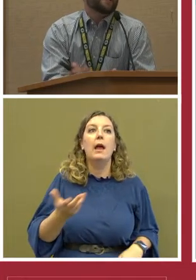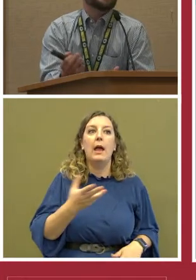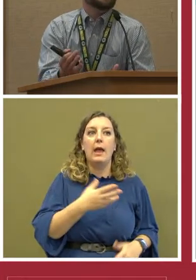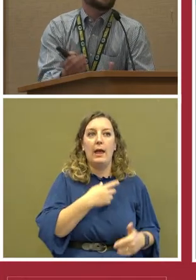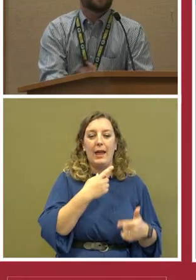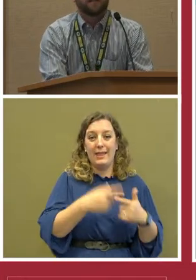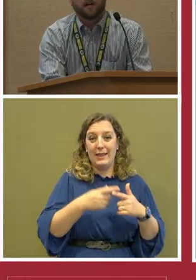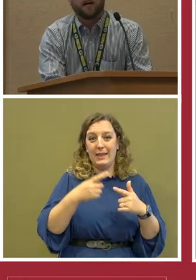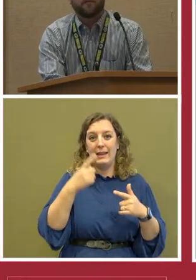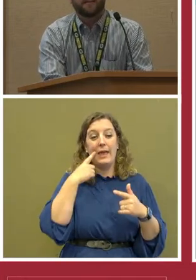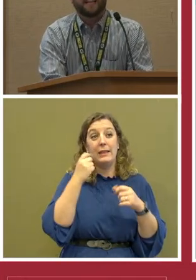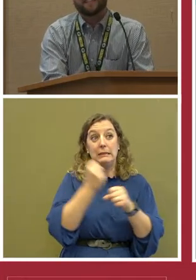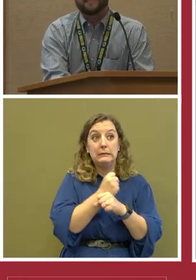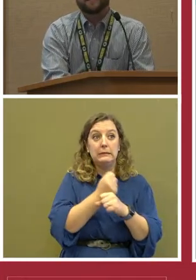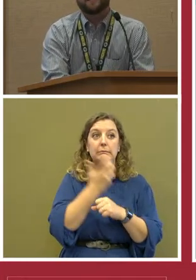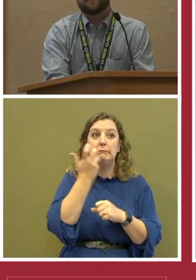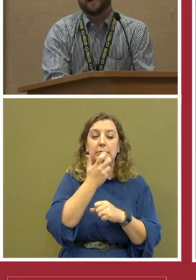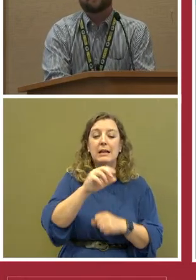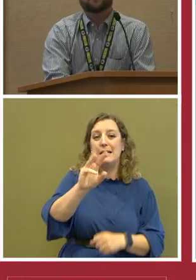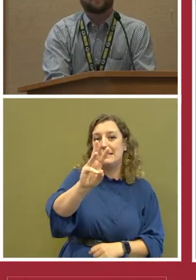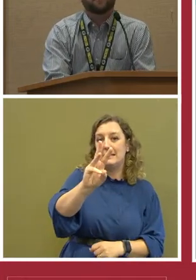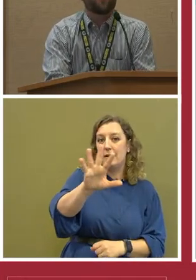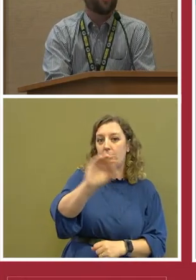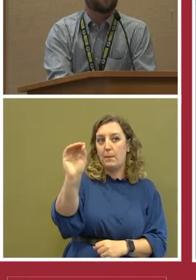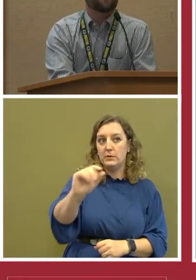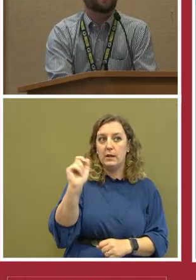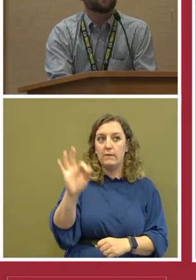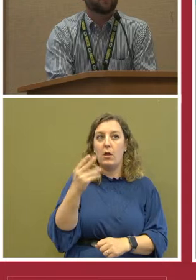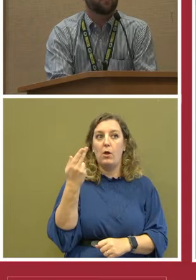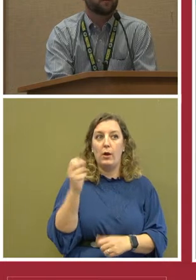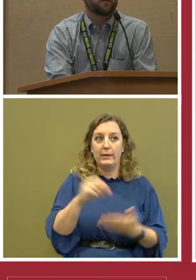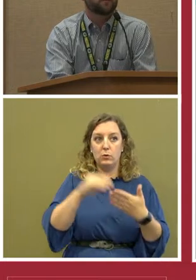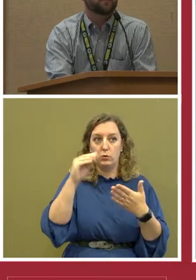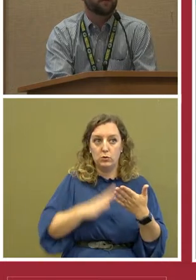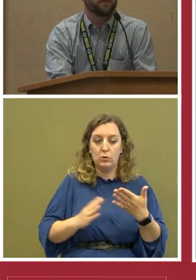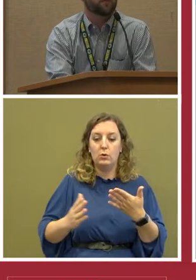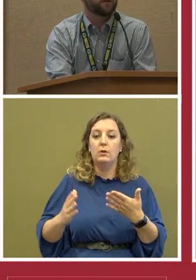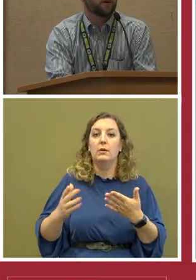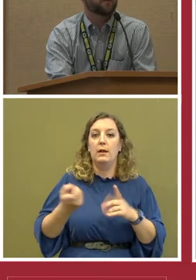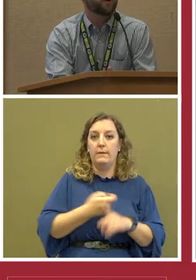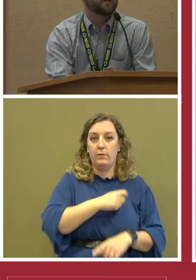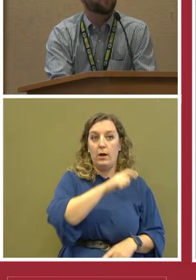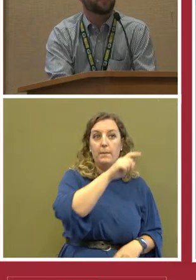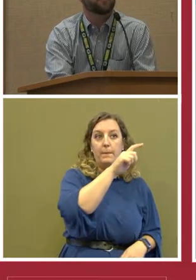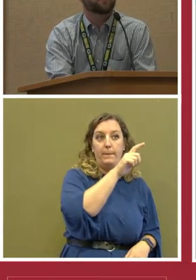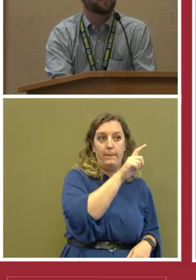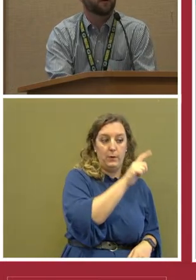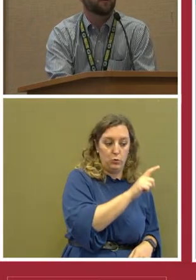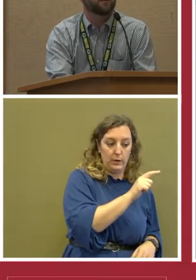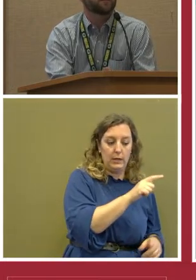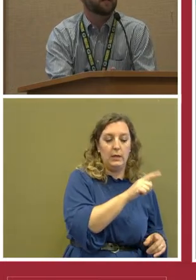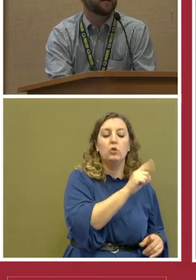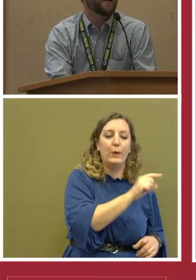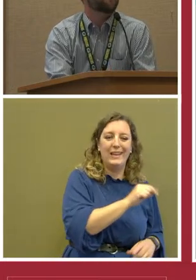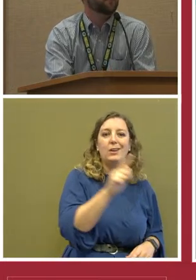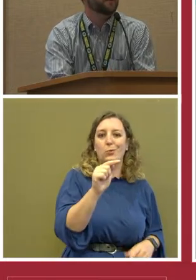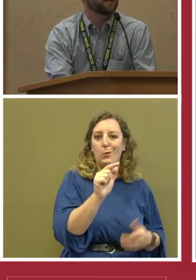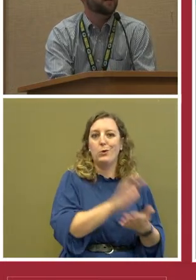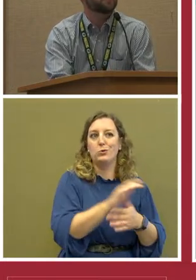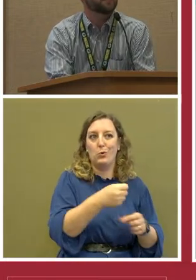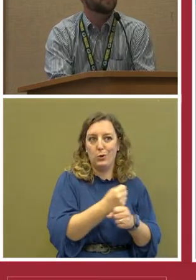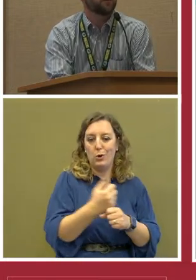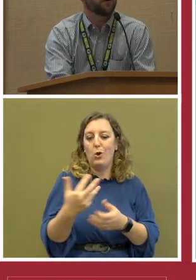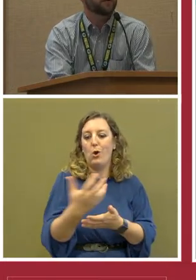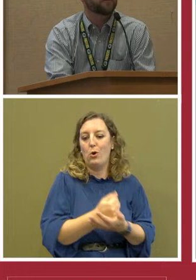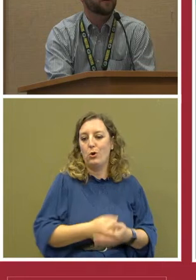stat's amazing, that 65% of all of our high school students from the 20 and 21 school year earned at least a half a credit